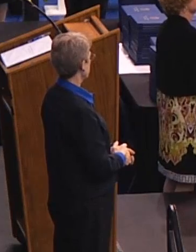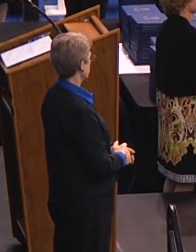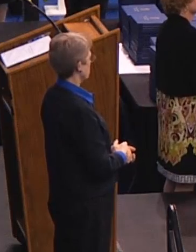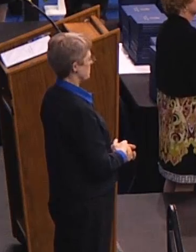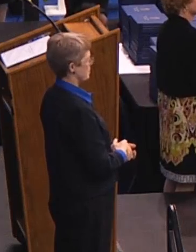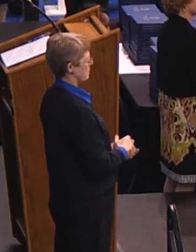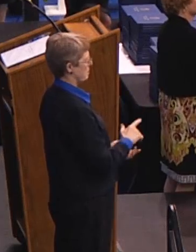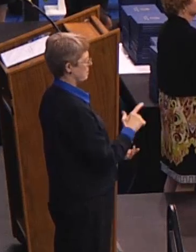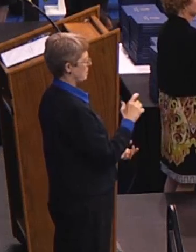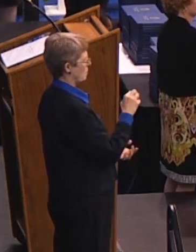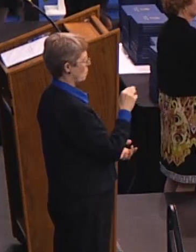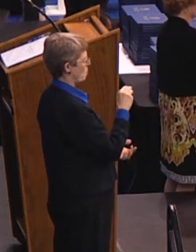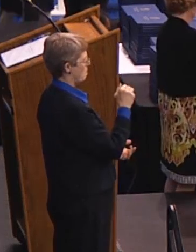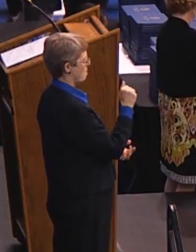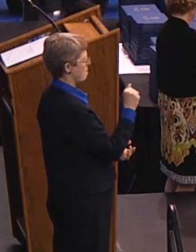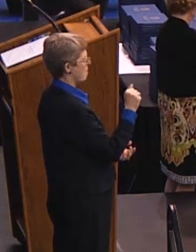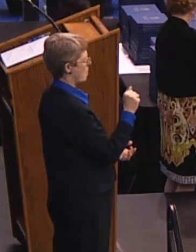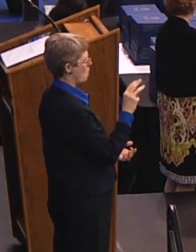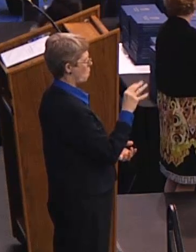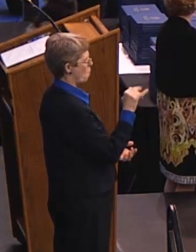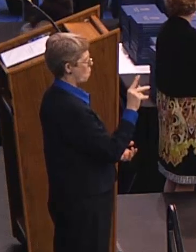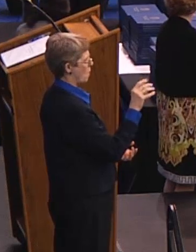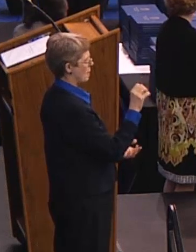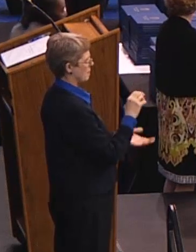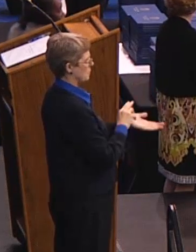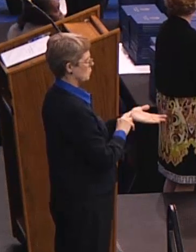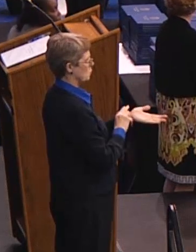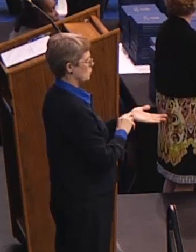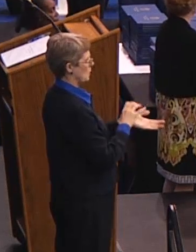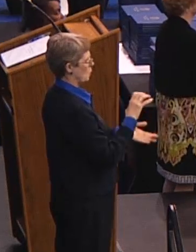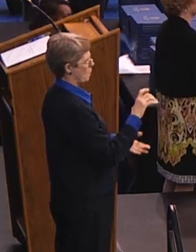Lorna Wilt, nursing, cum laude.